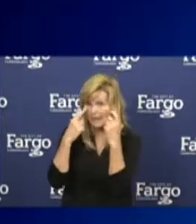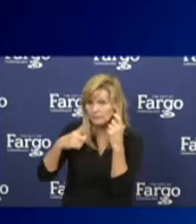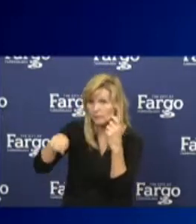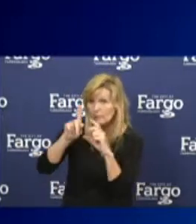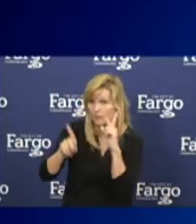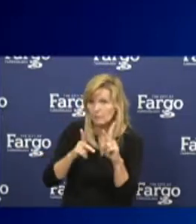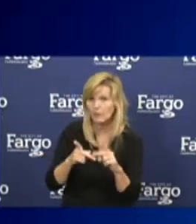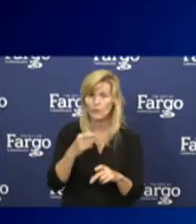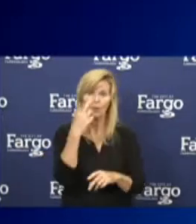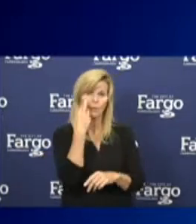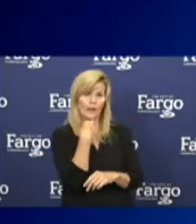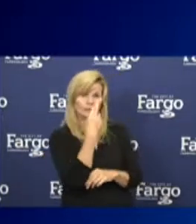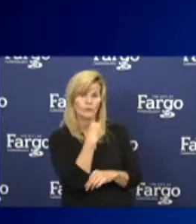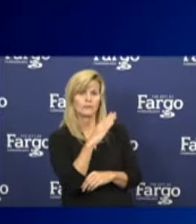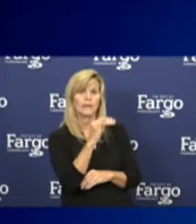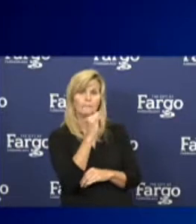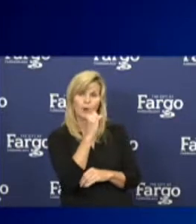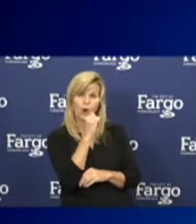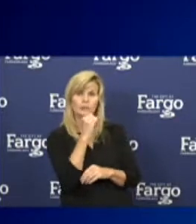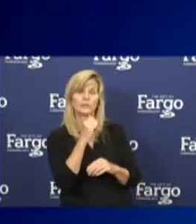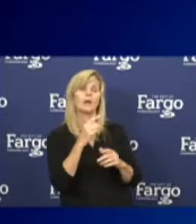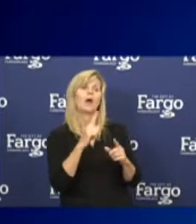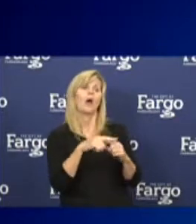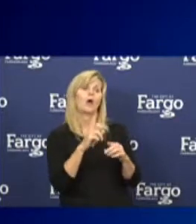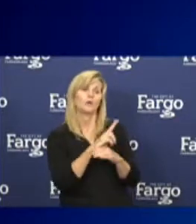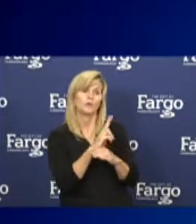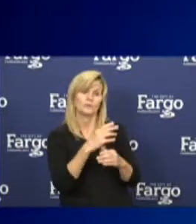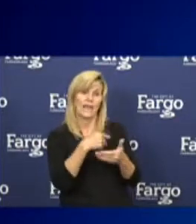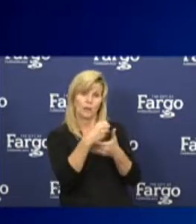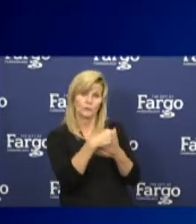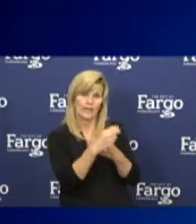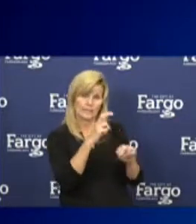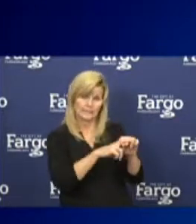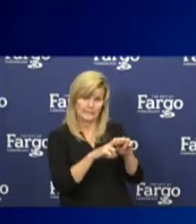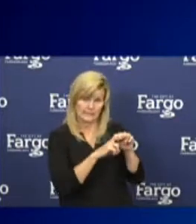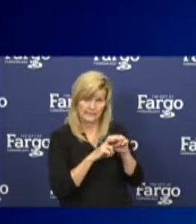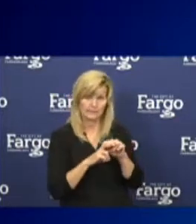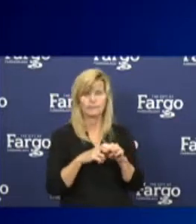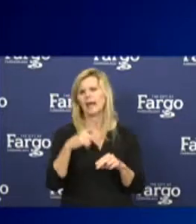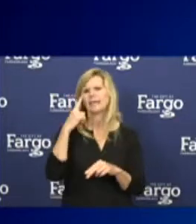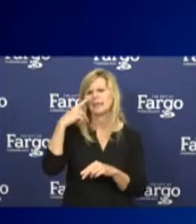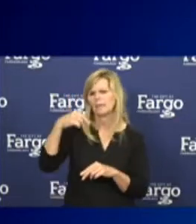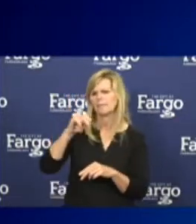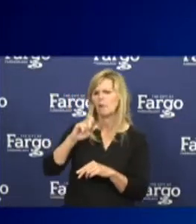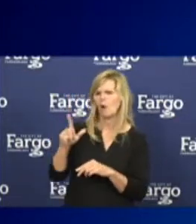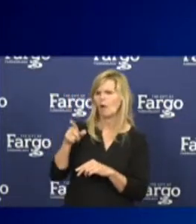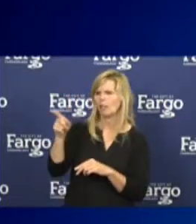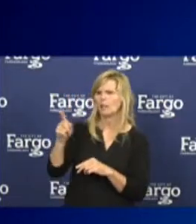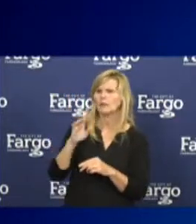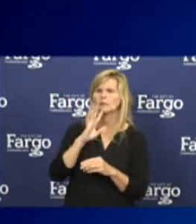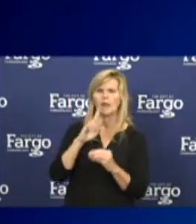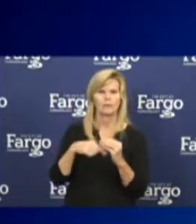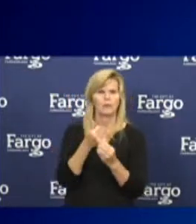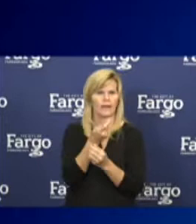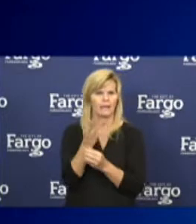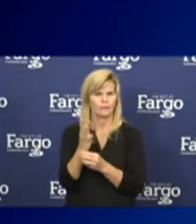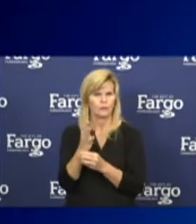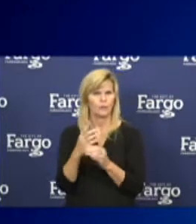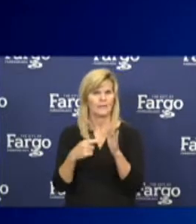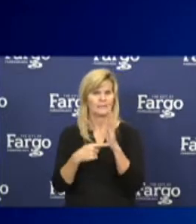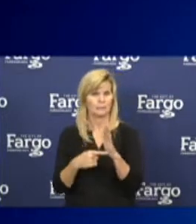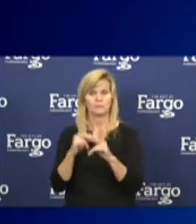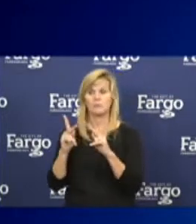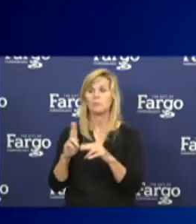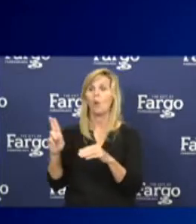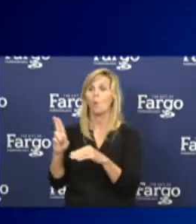and restaurants and bars are encouraged to utilize outdoor seating. I think as Paul Carson talked today about a couple examples of people who wore masks and